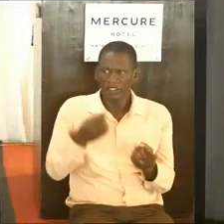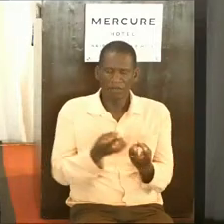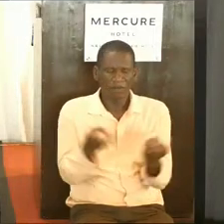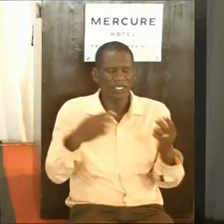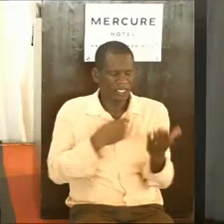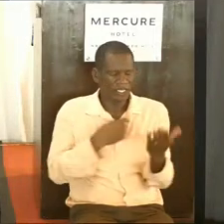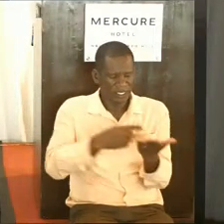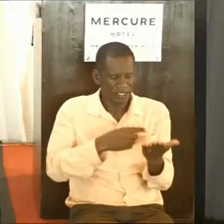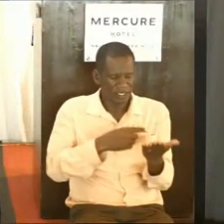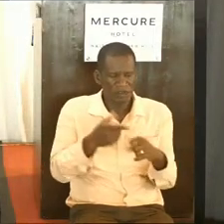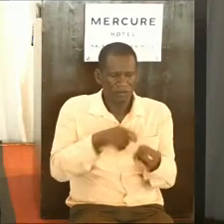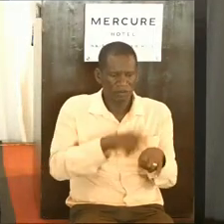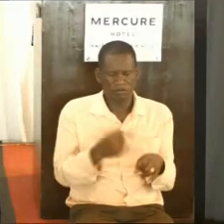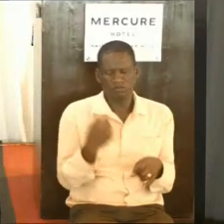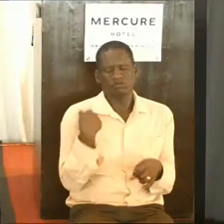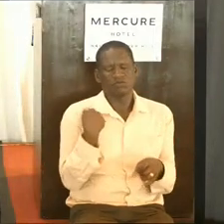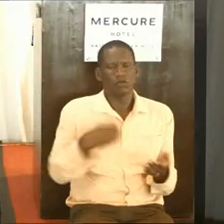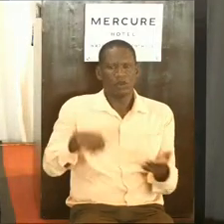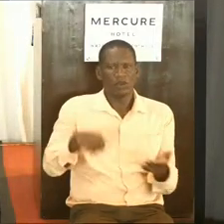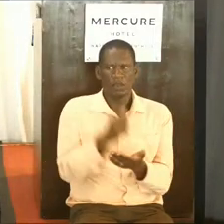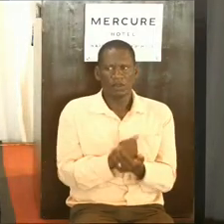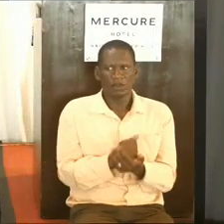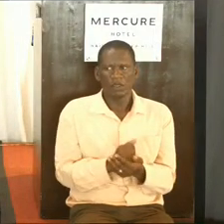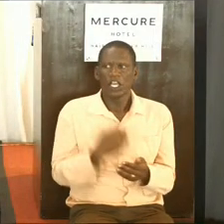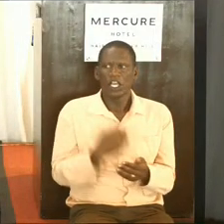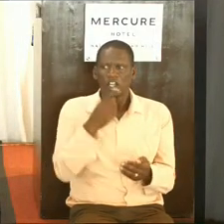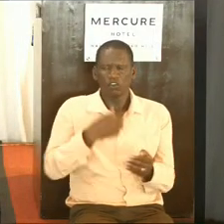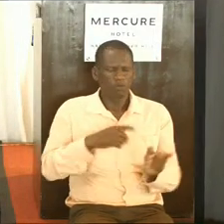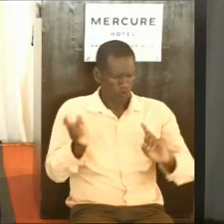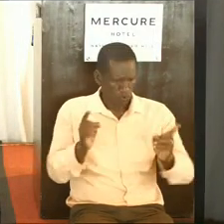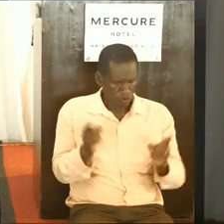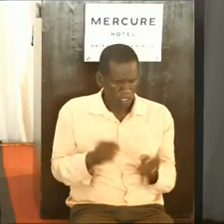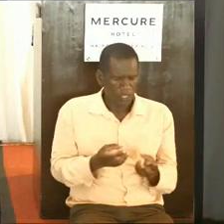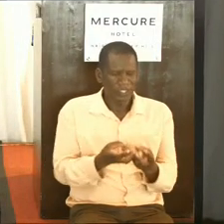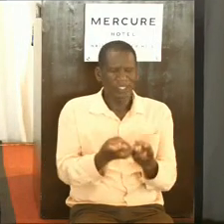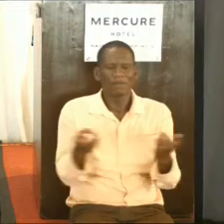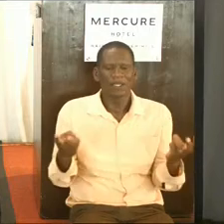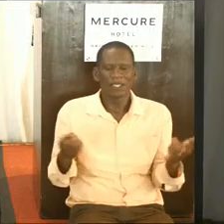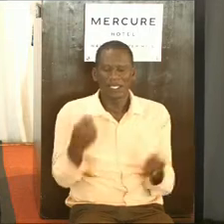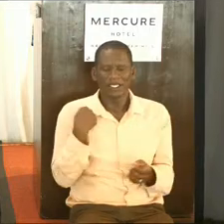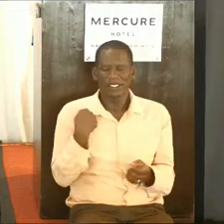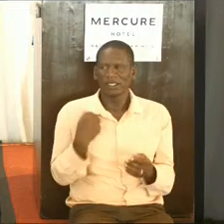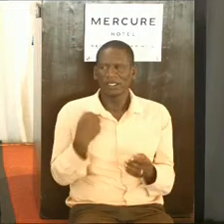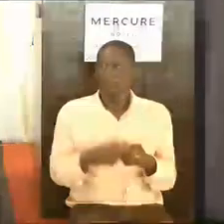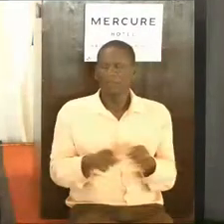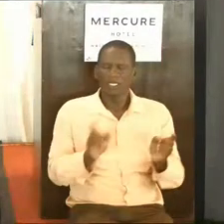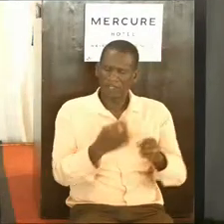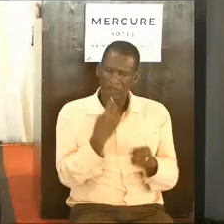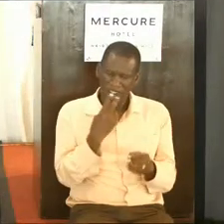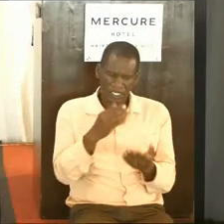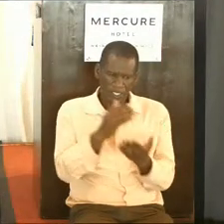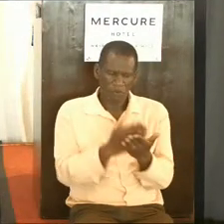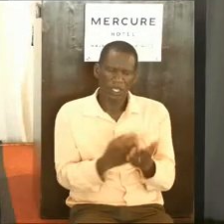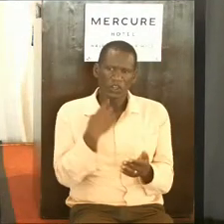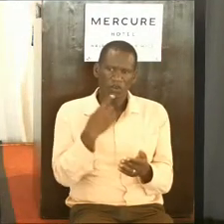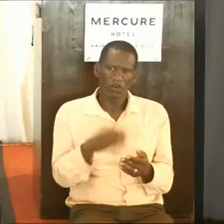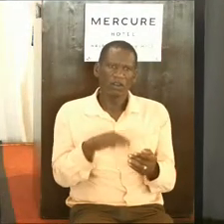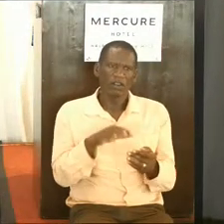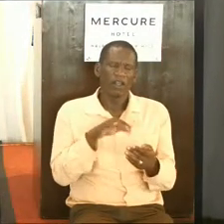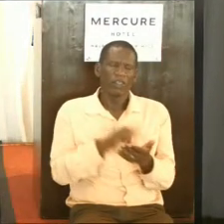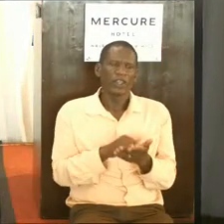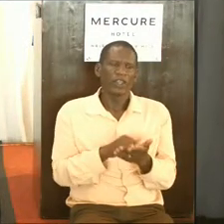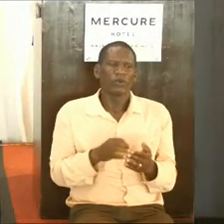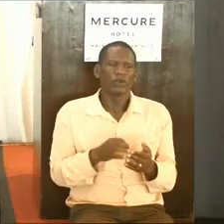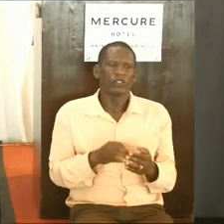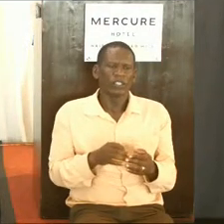discussion since she was just recently appointed and she told me no that she was on a panel yesterday but I didn't see her in the program so I told her you welcome me